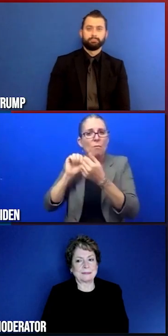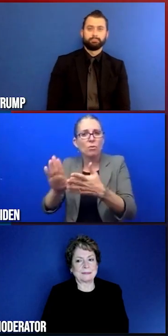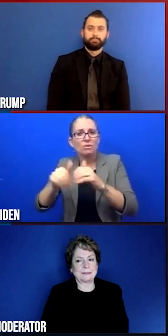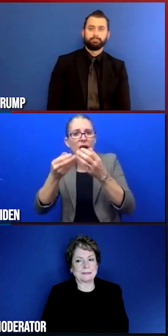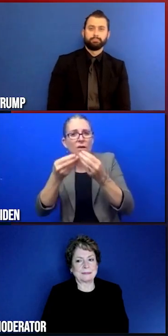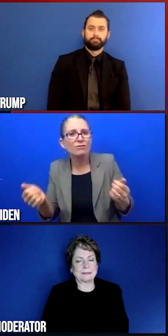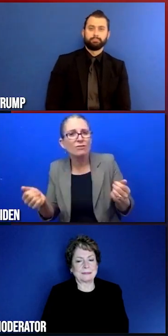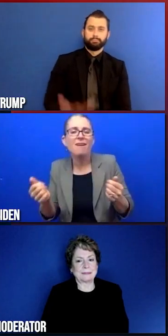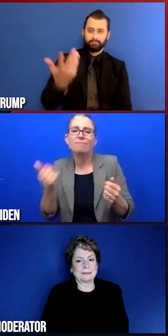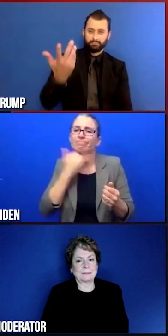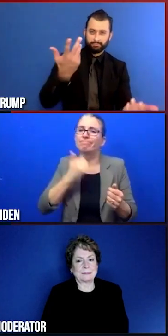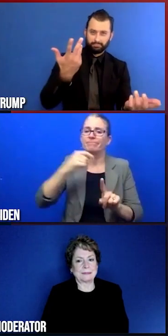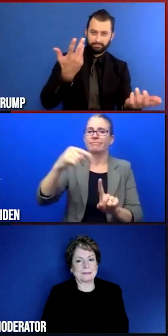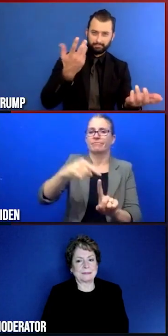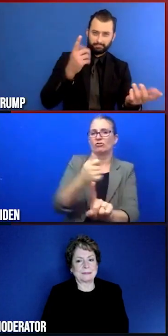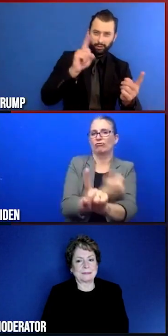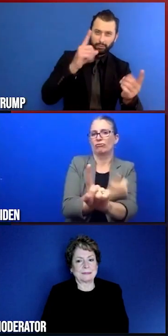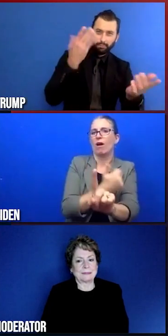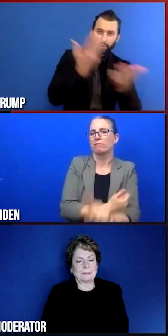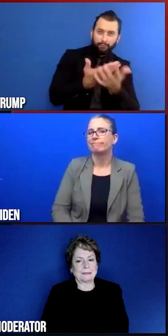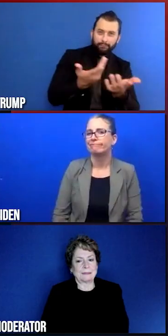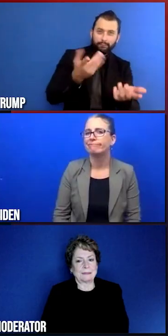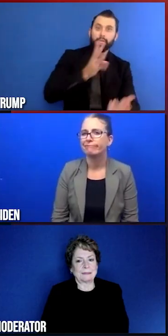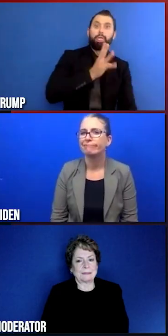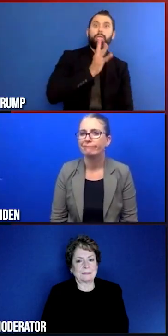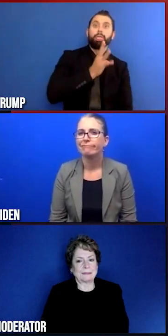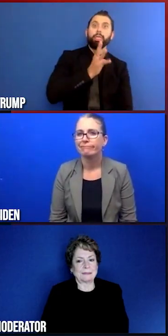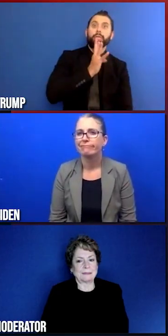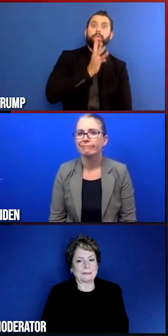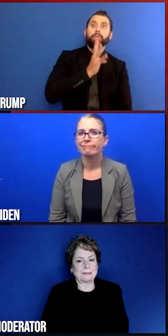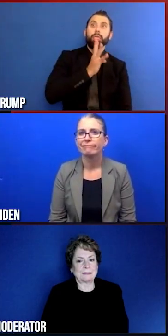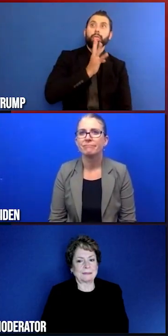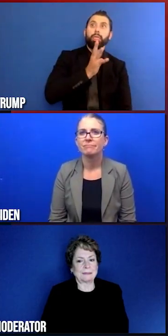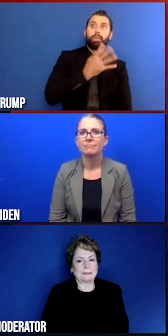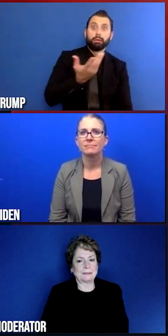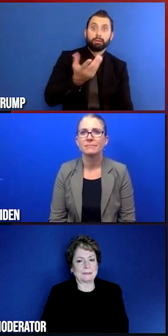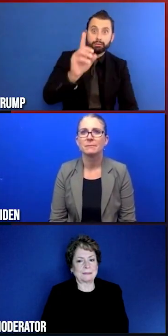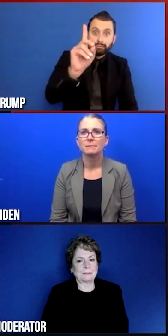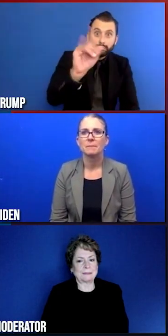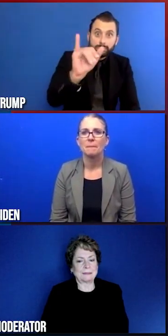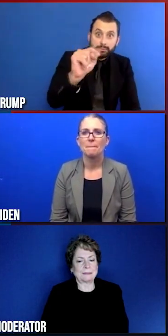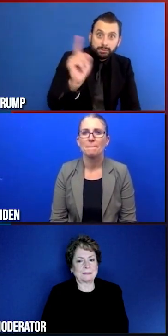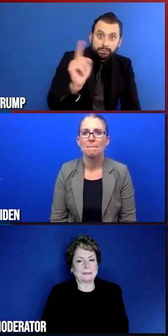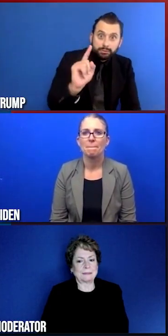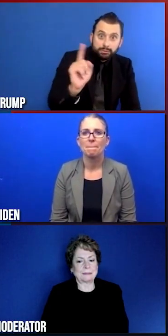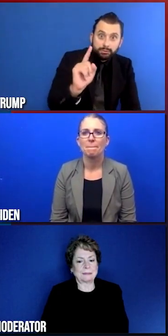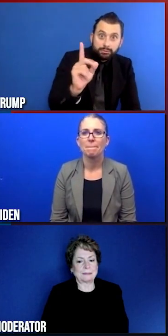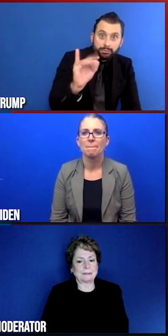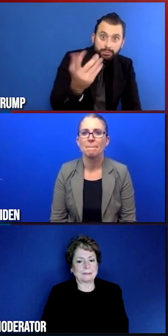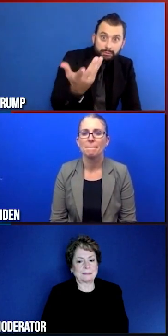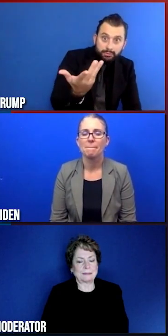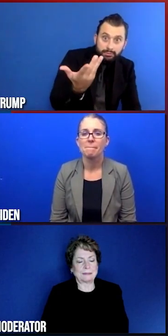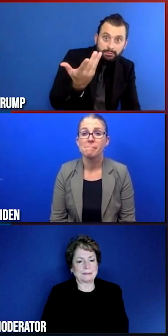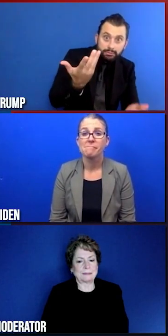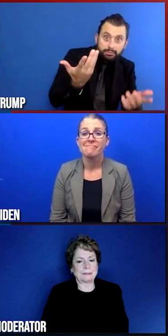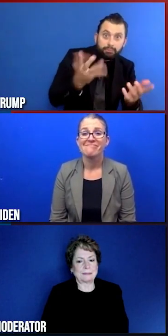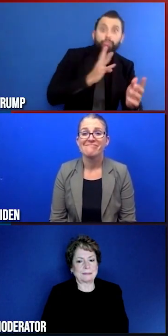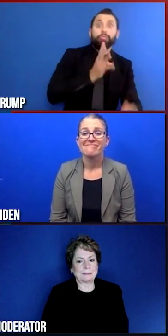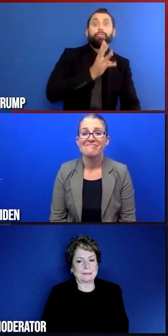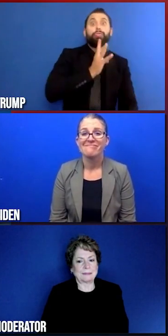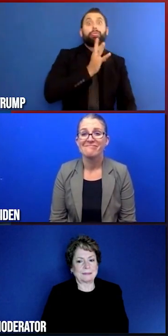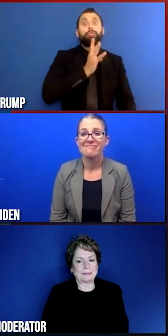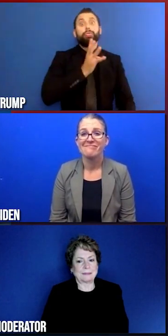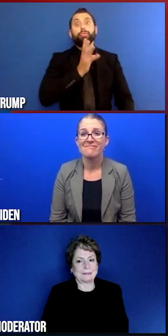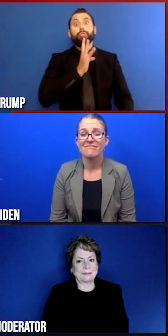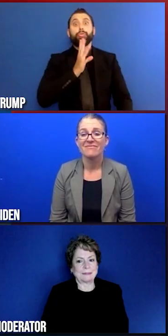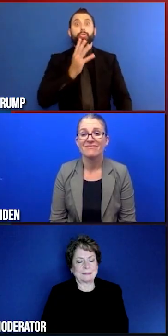politicians. Why didn't he get it done? That's what I'm going to do when I become president. You were vice president along with Obama as your